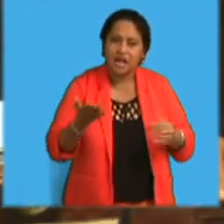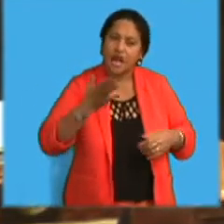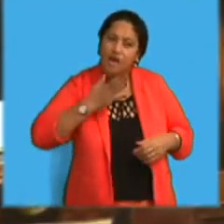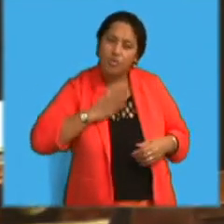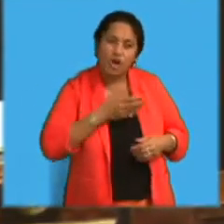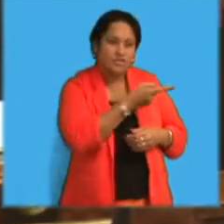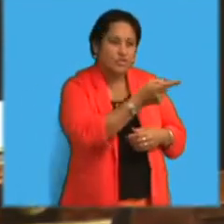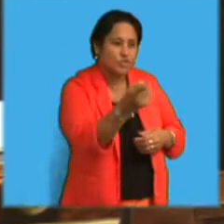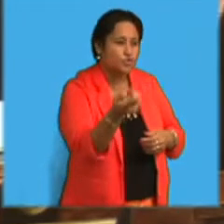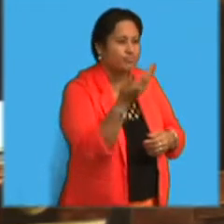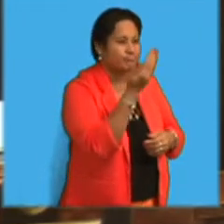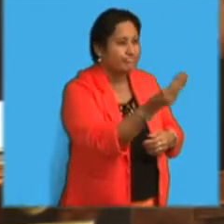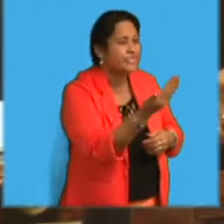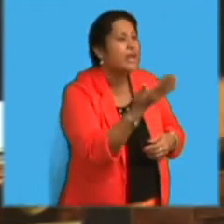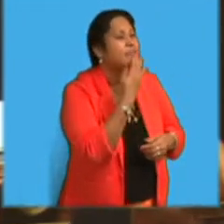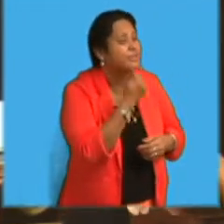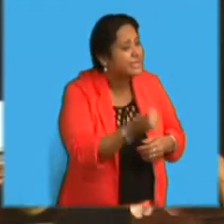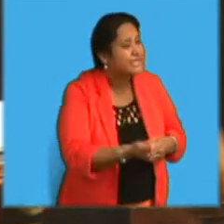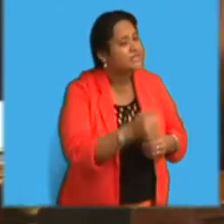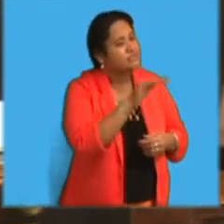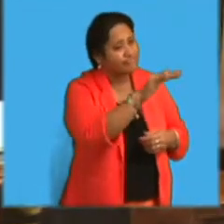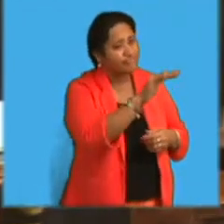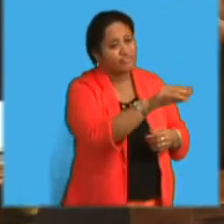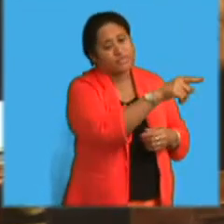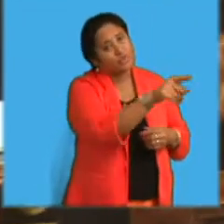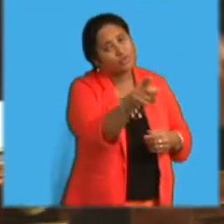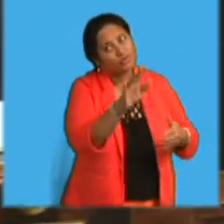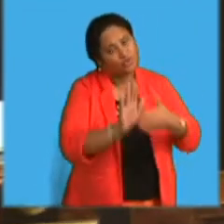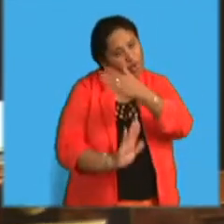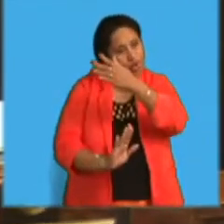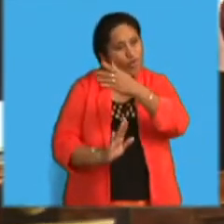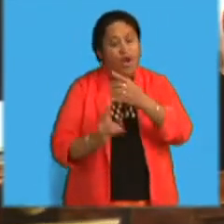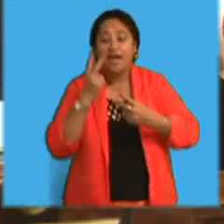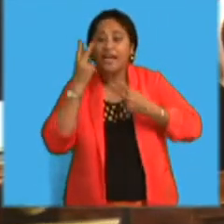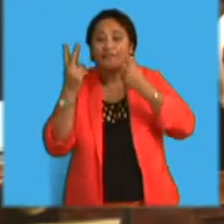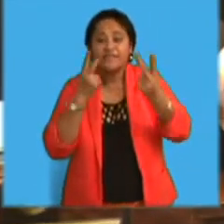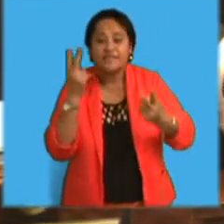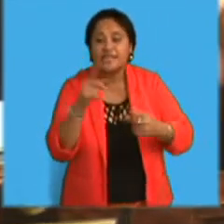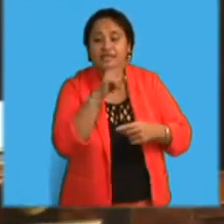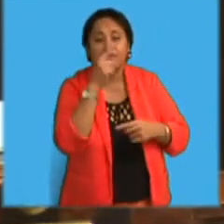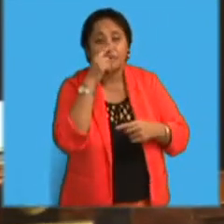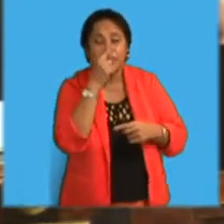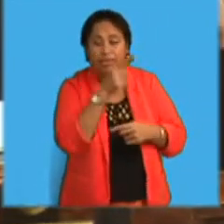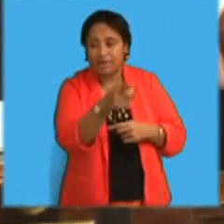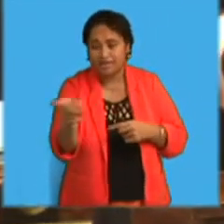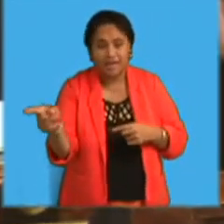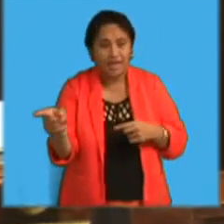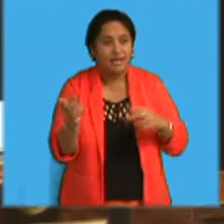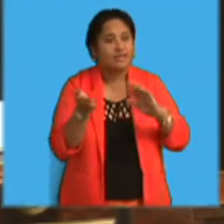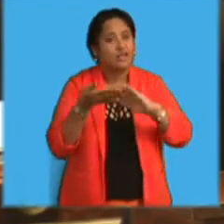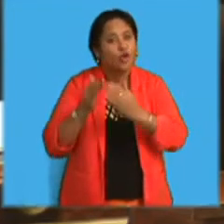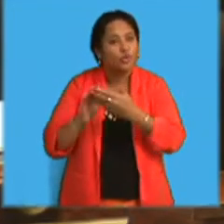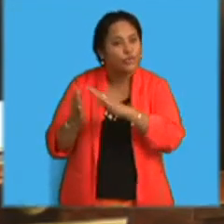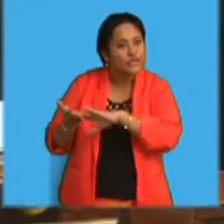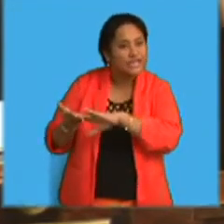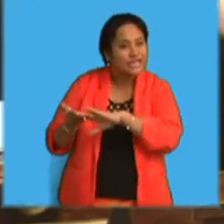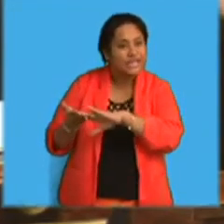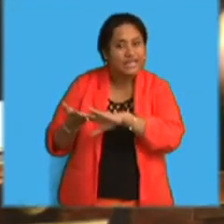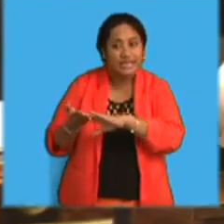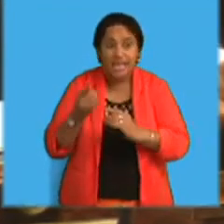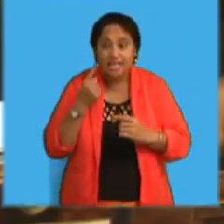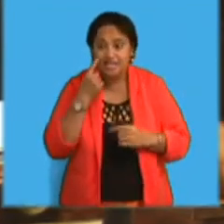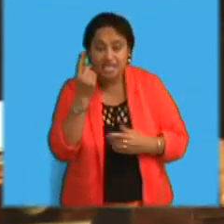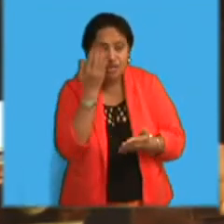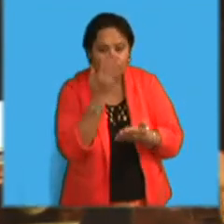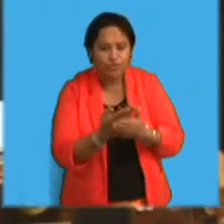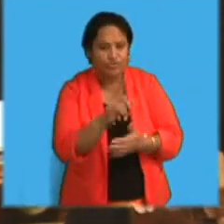real people and hear from the horse's mouth, Madam Speaker. Rather, Madam Speaker, than coming up with stories to earn